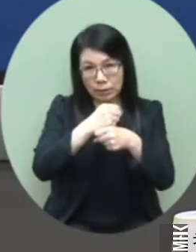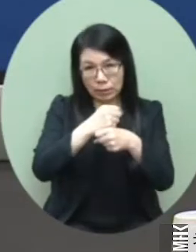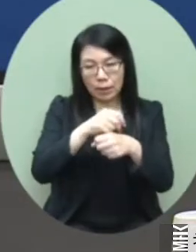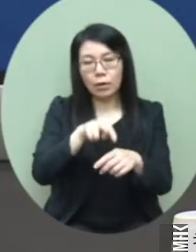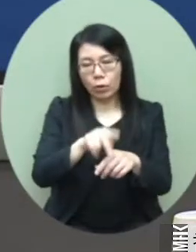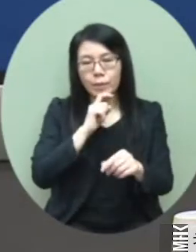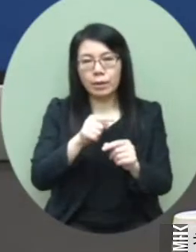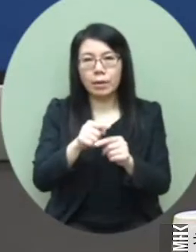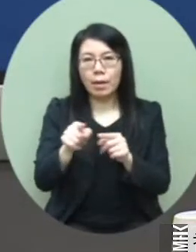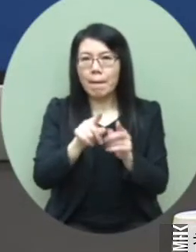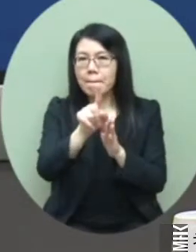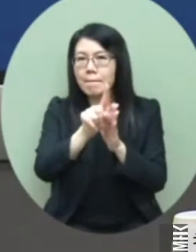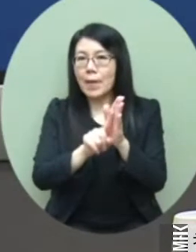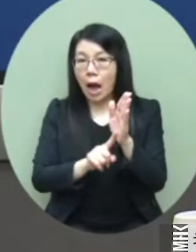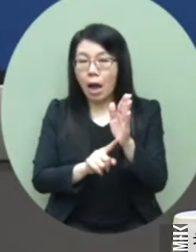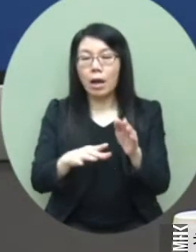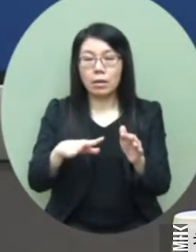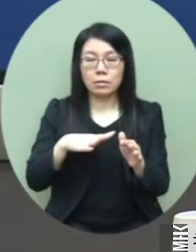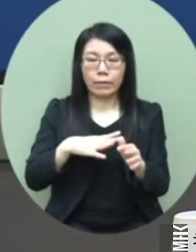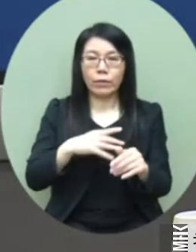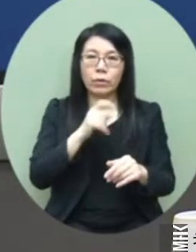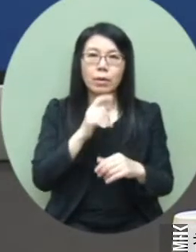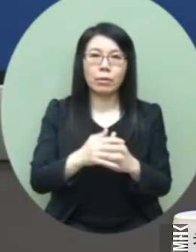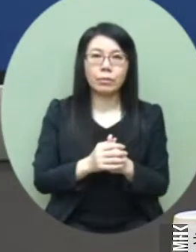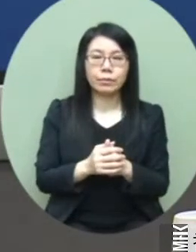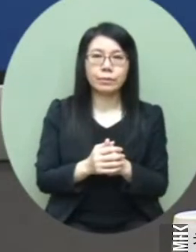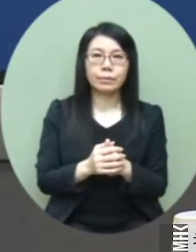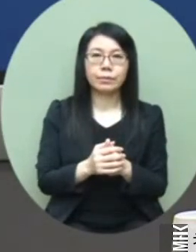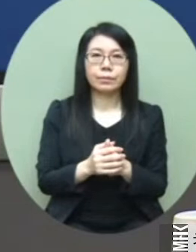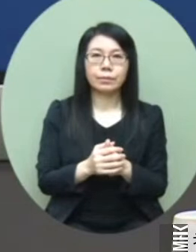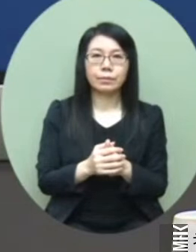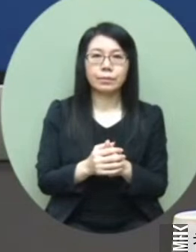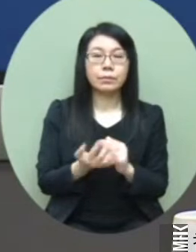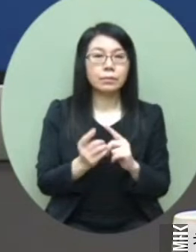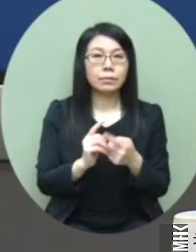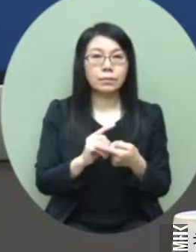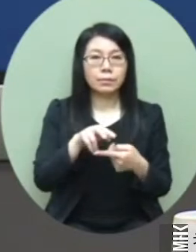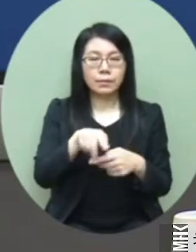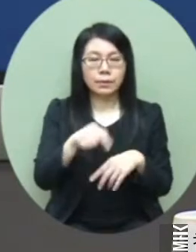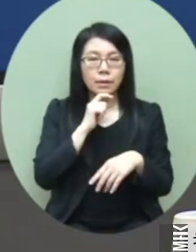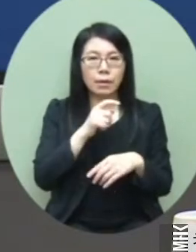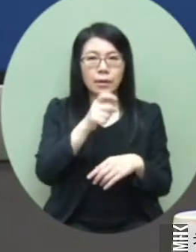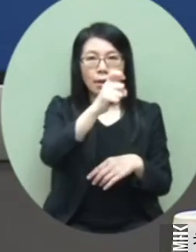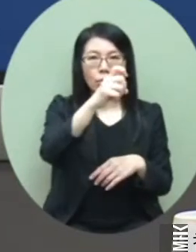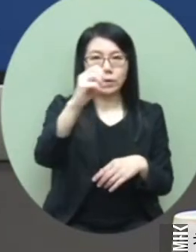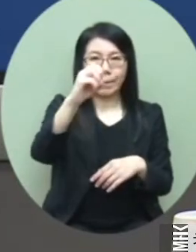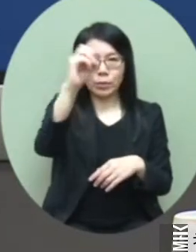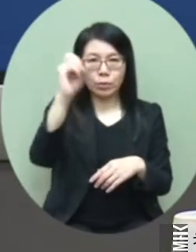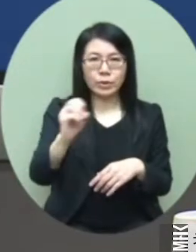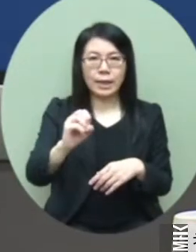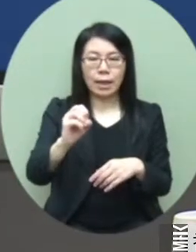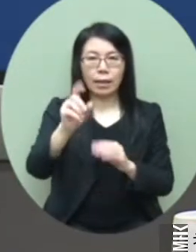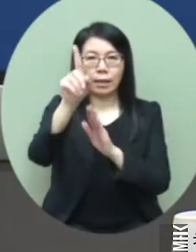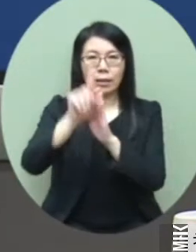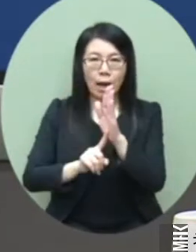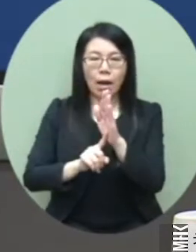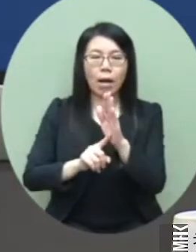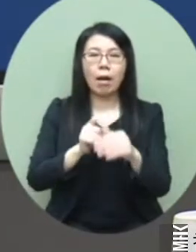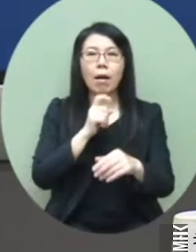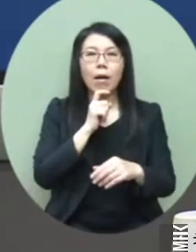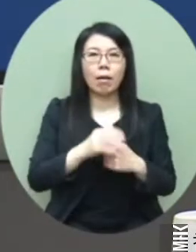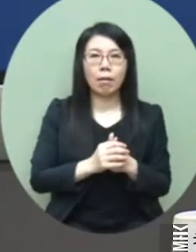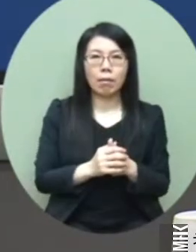down, which represents almost over 90% decrease from the 21st of